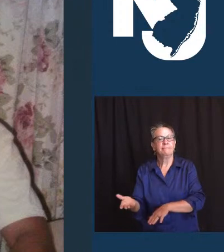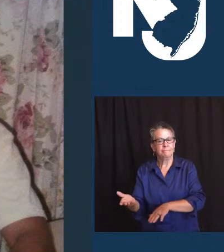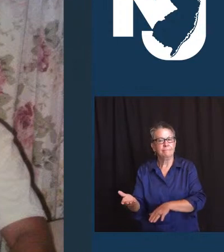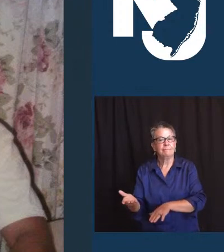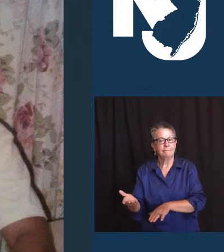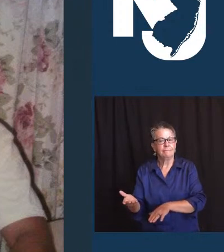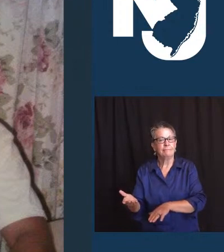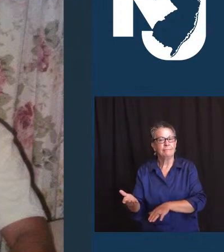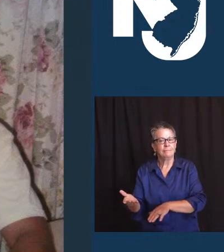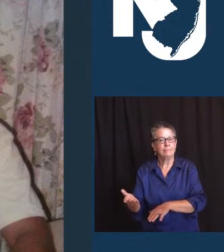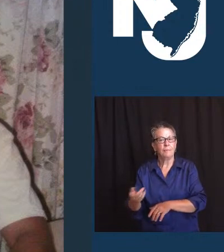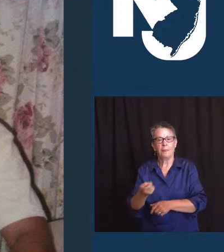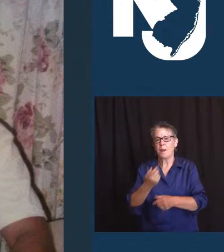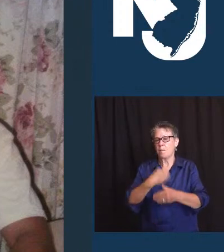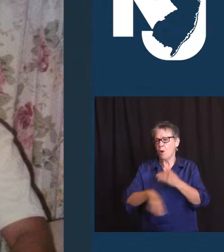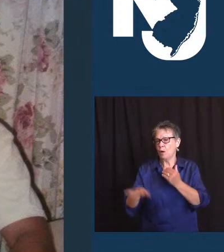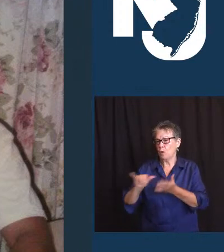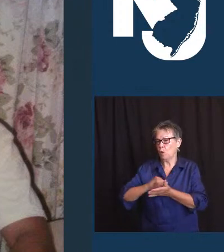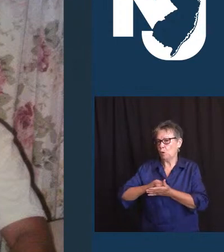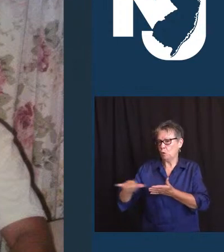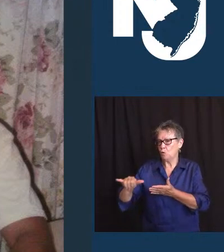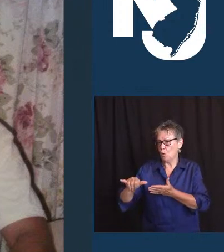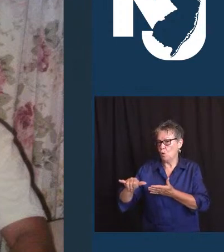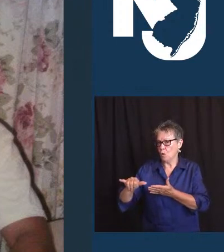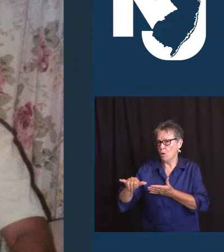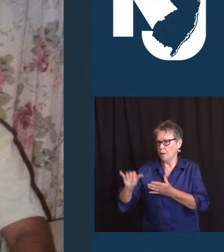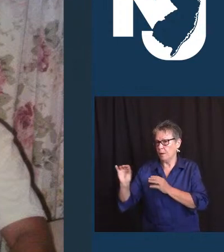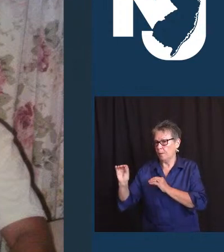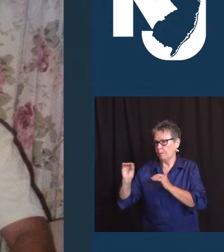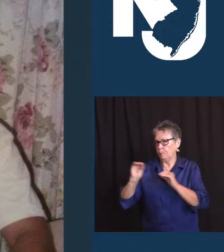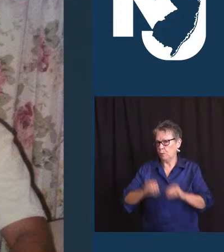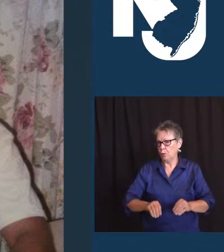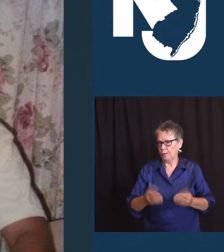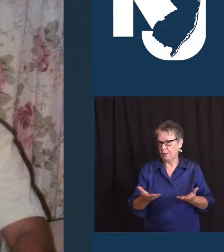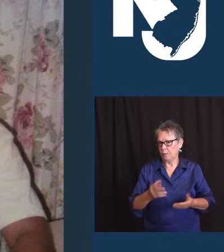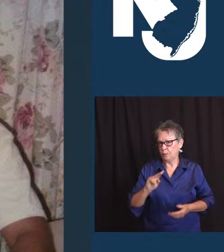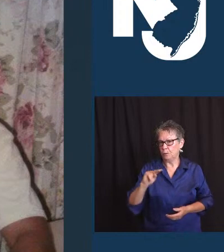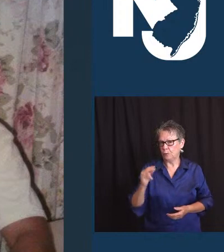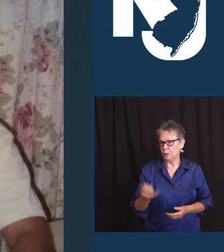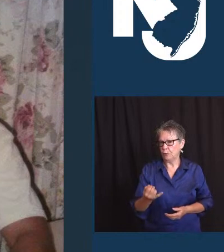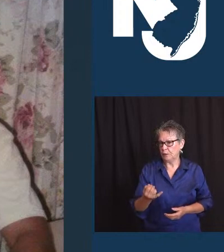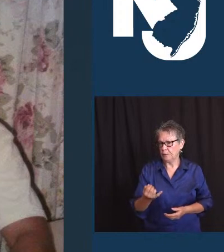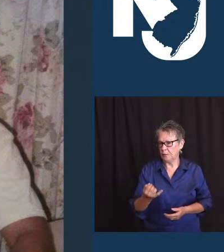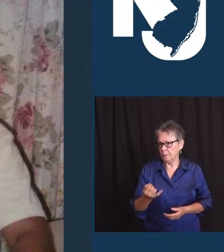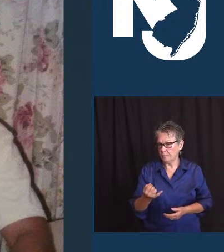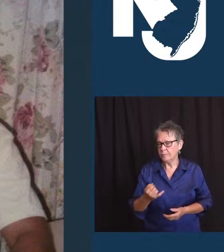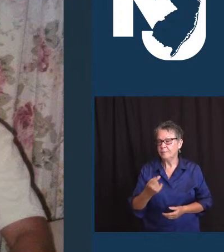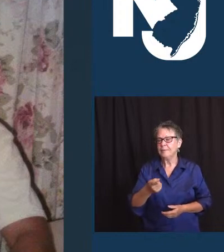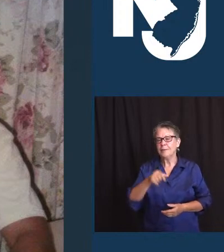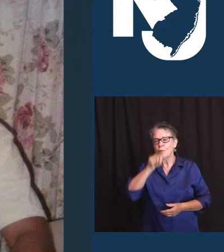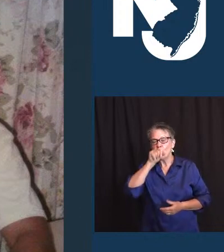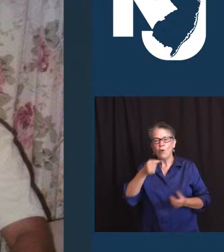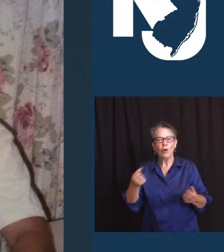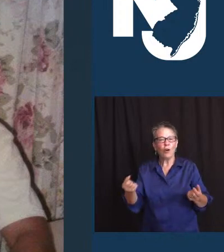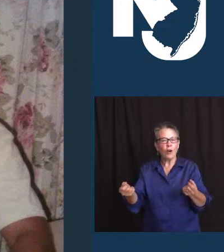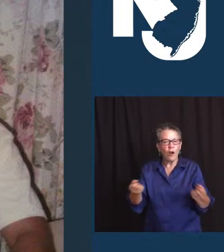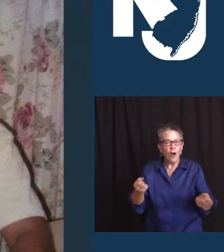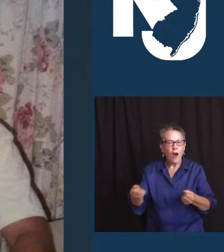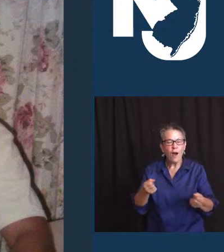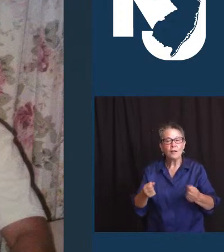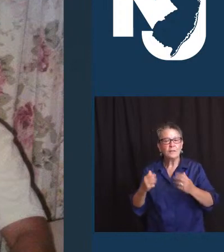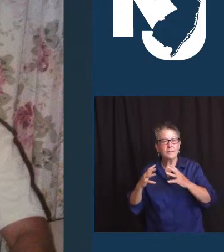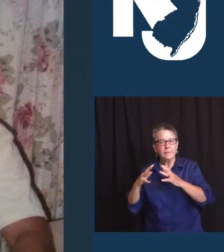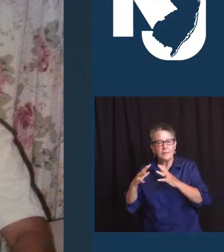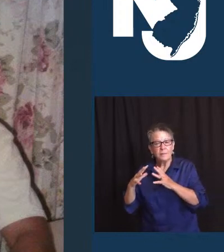Hudson. He was a graduate of Fort Lee High School. He loved cars and football, but moreover, he loved his wife, Cindy, with whom I